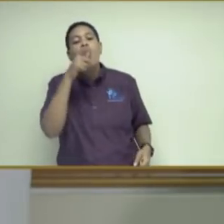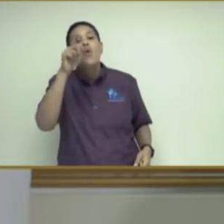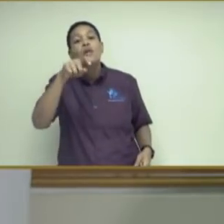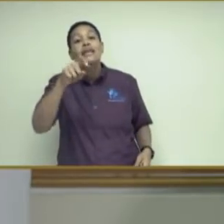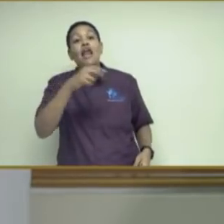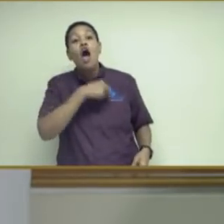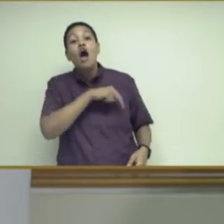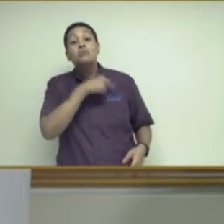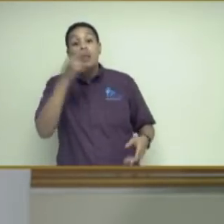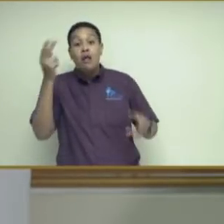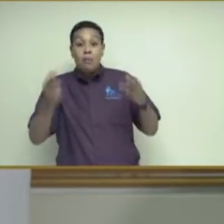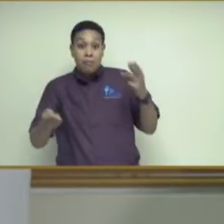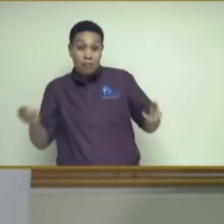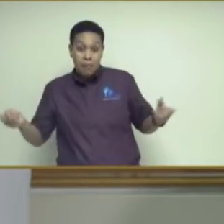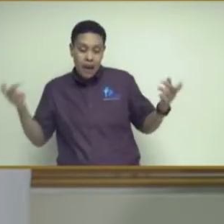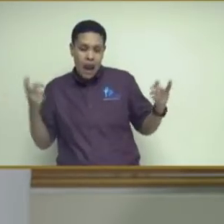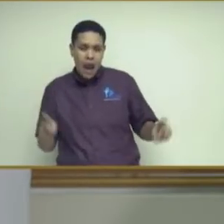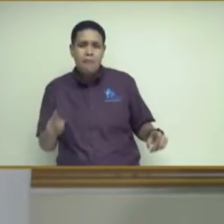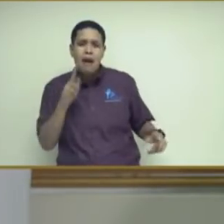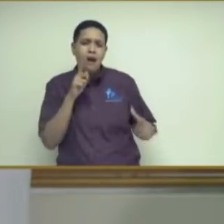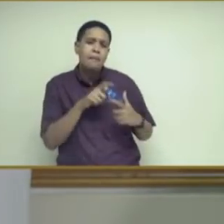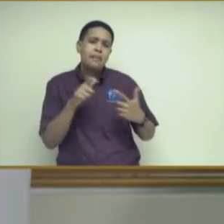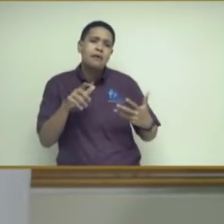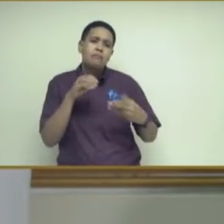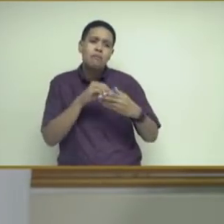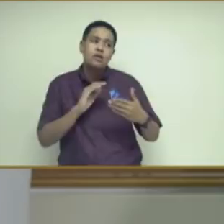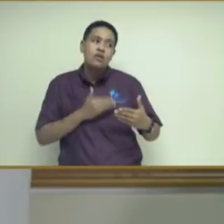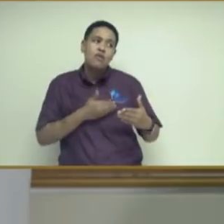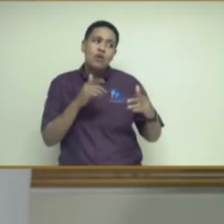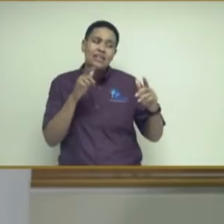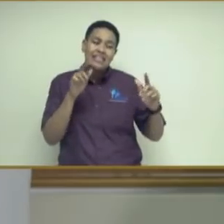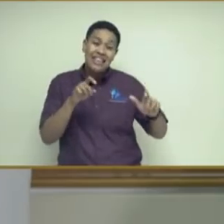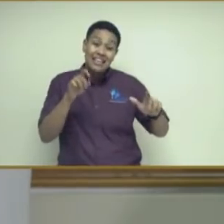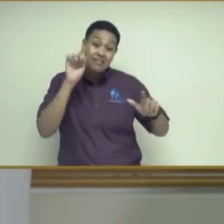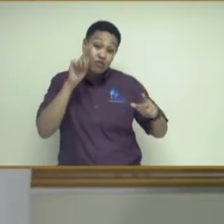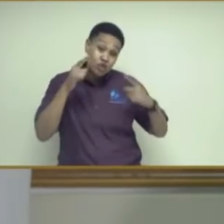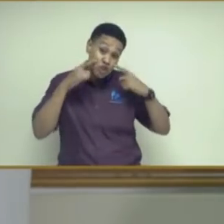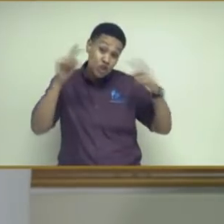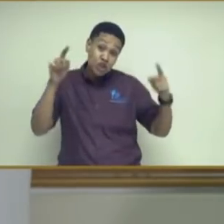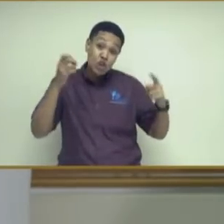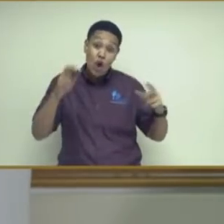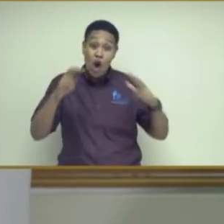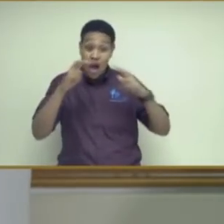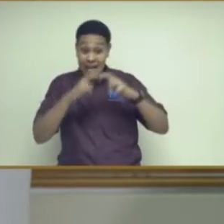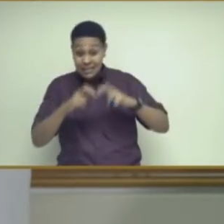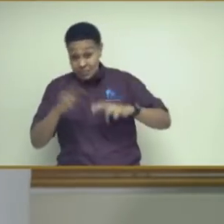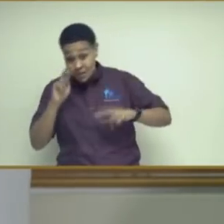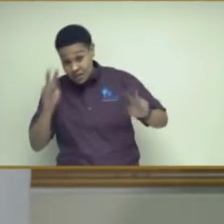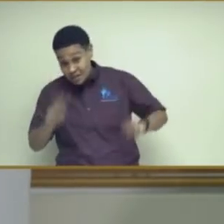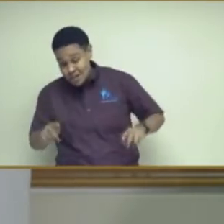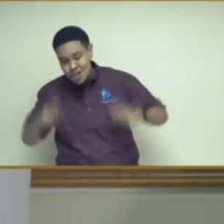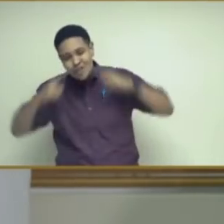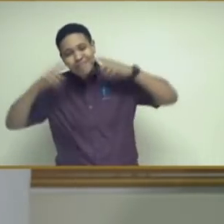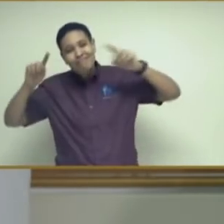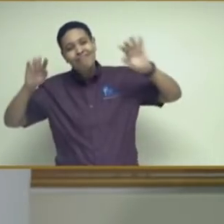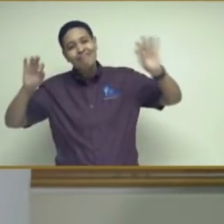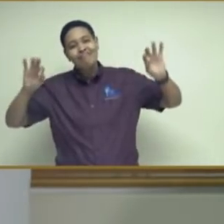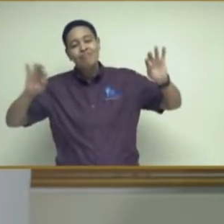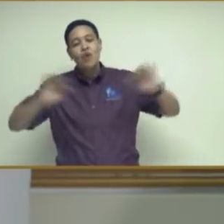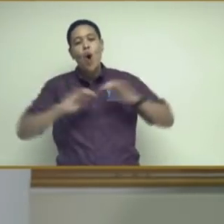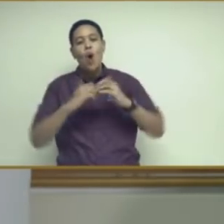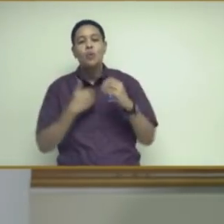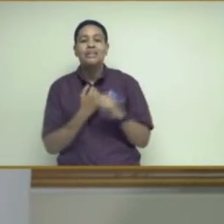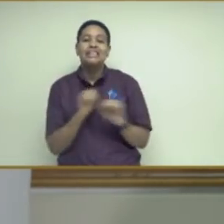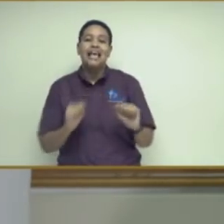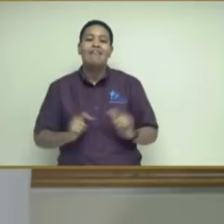hospitalization. And a big part of our test for success, or assessment for success, will be the extent to which we save